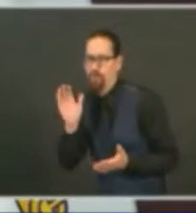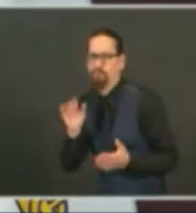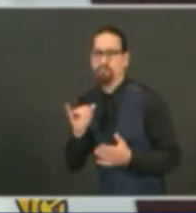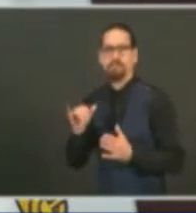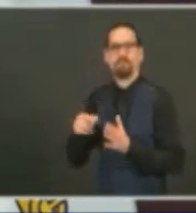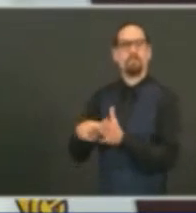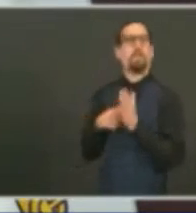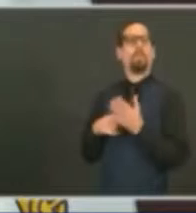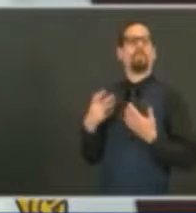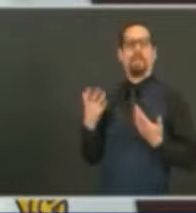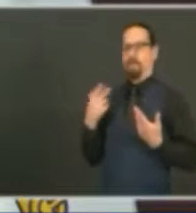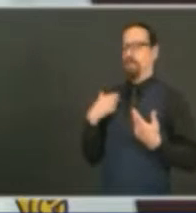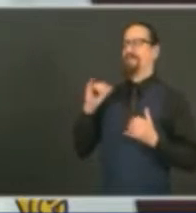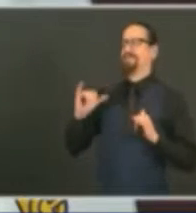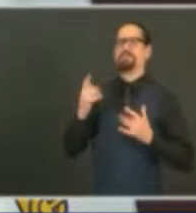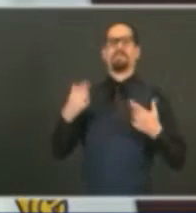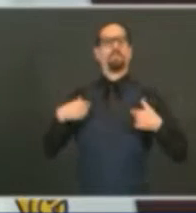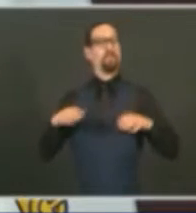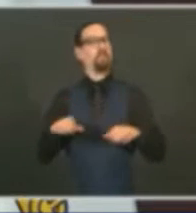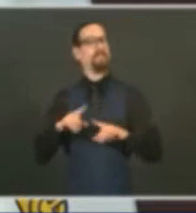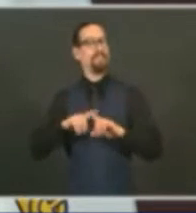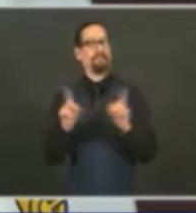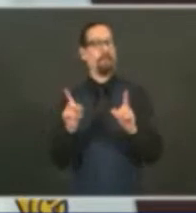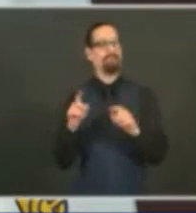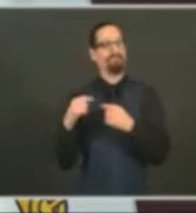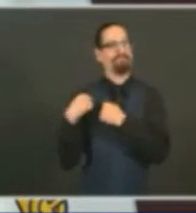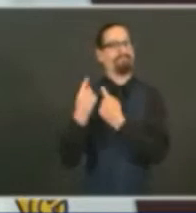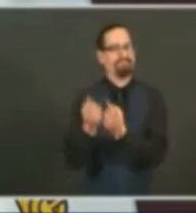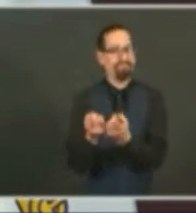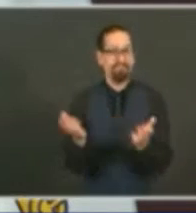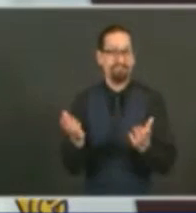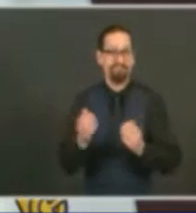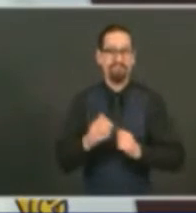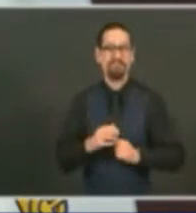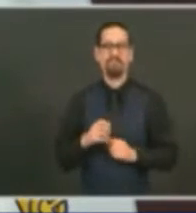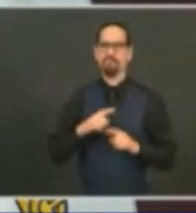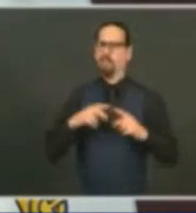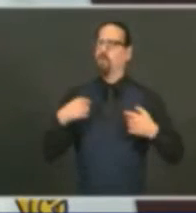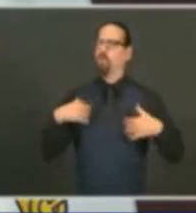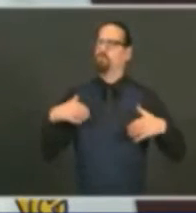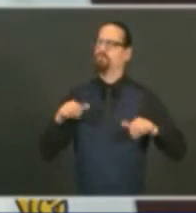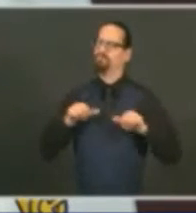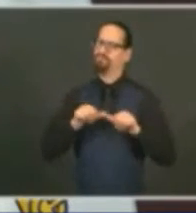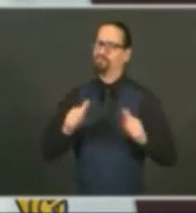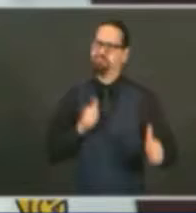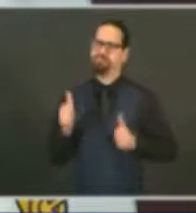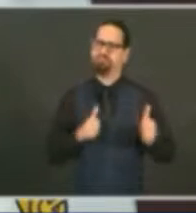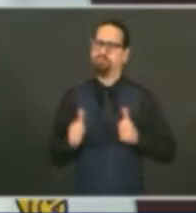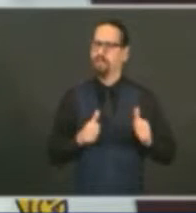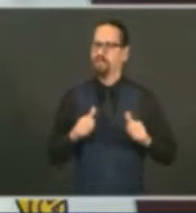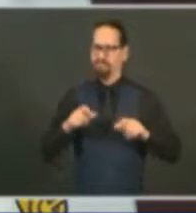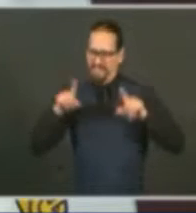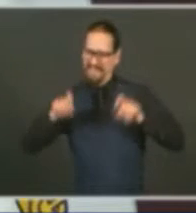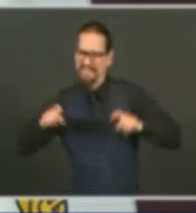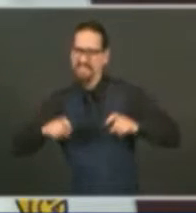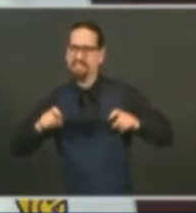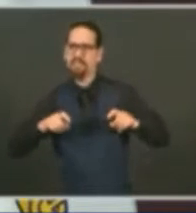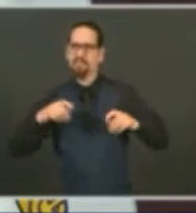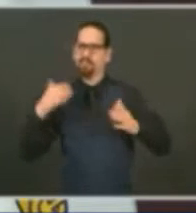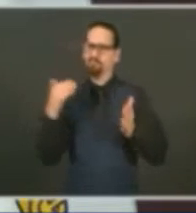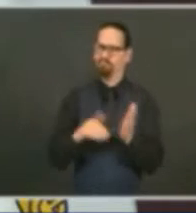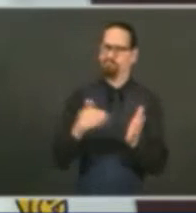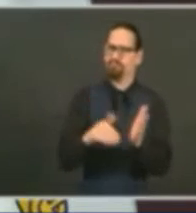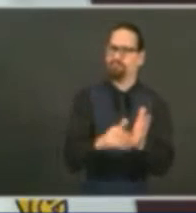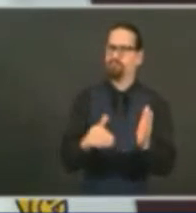done differently over this time. We have been aggressive with cyclical testing. We've maintained